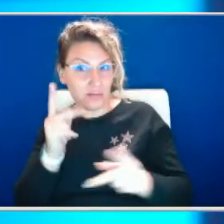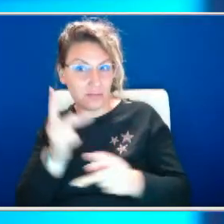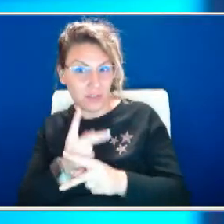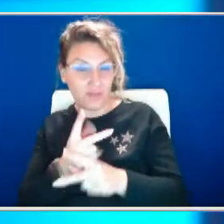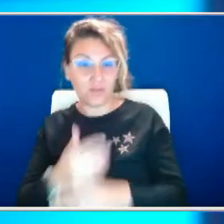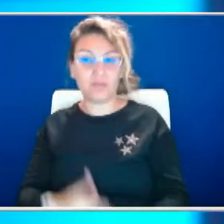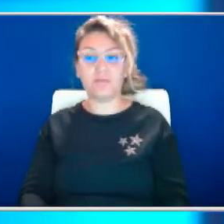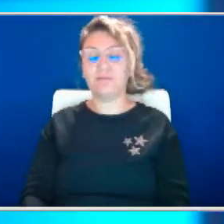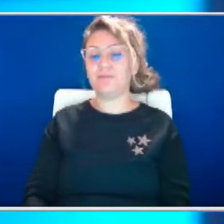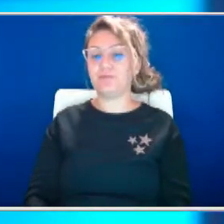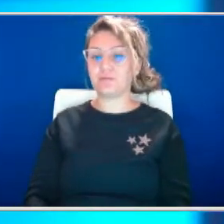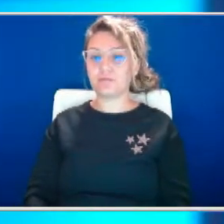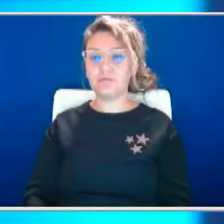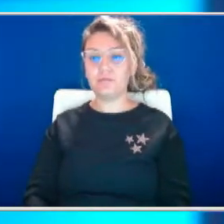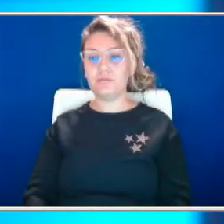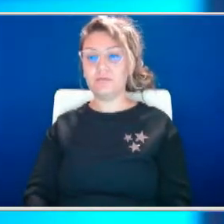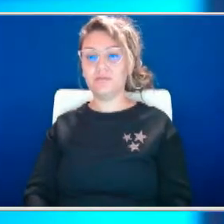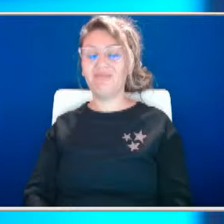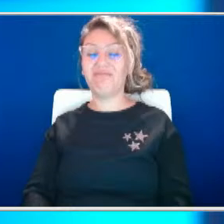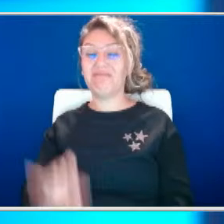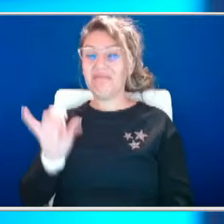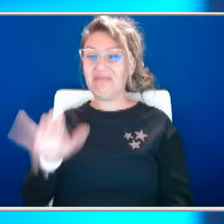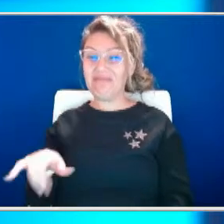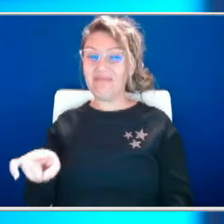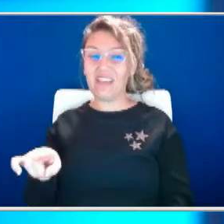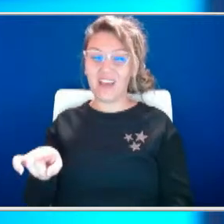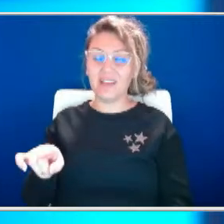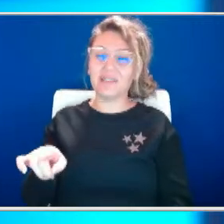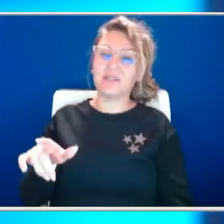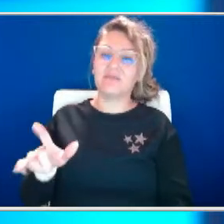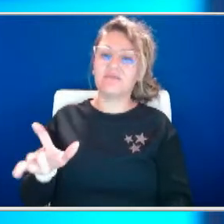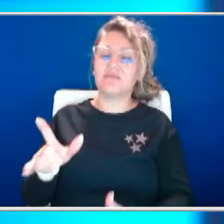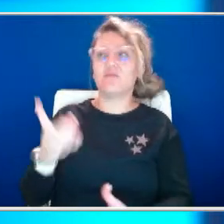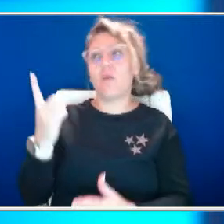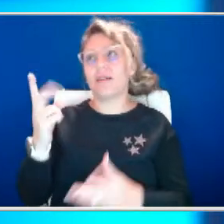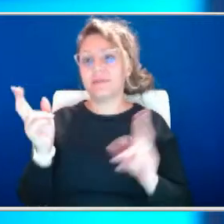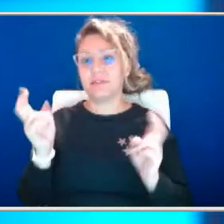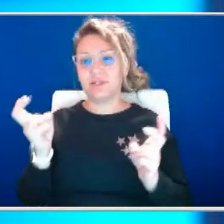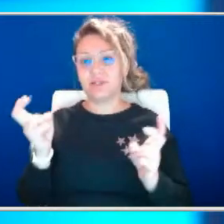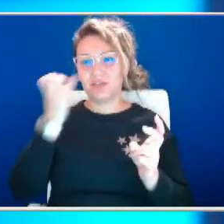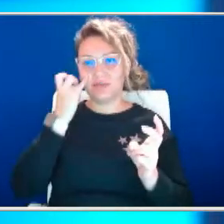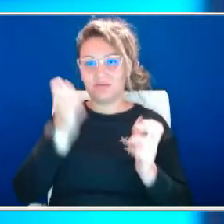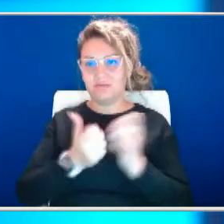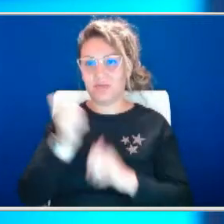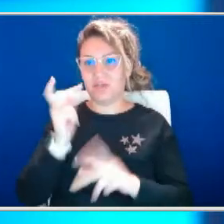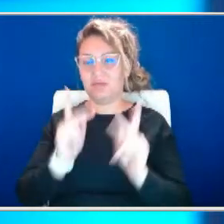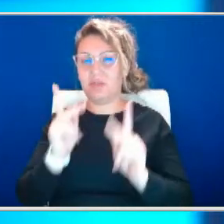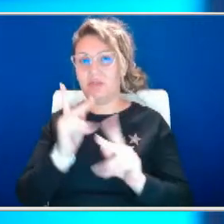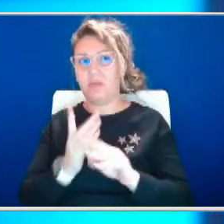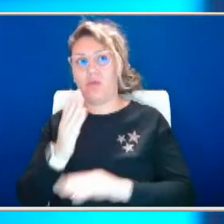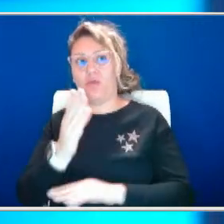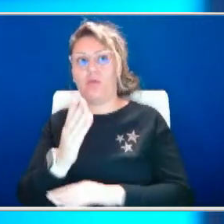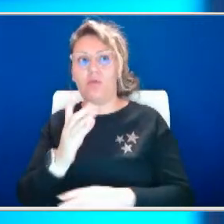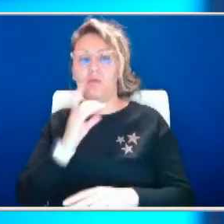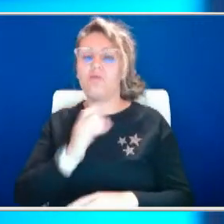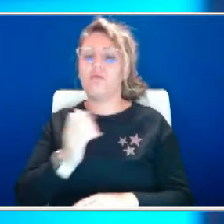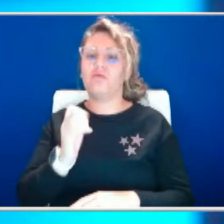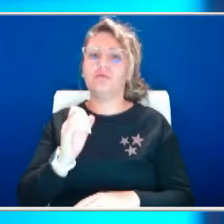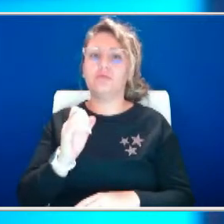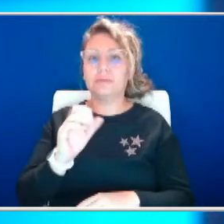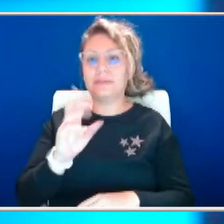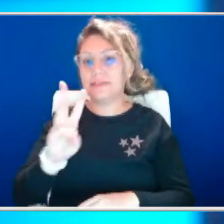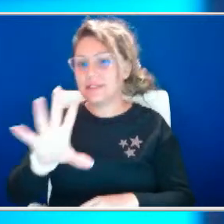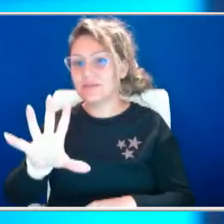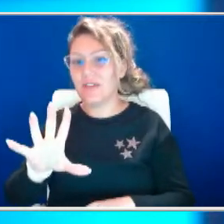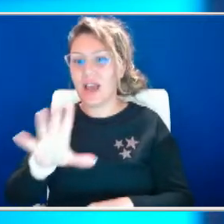spinal stenosis is one of those issues that if most people over the age of, say 65 get an MRI, we're going to find a little